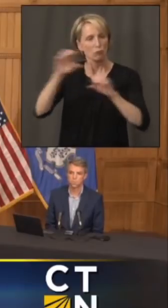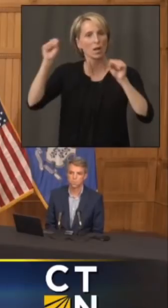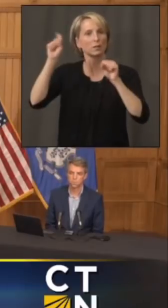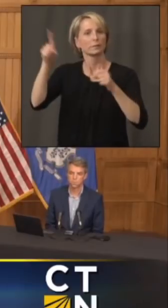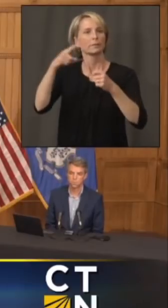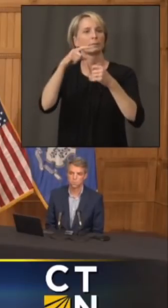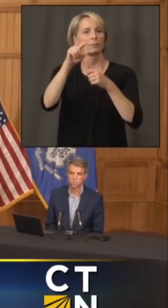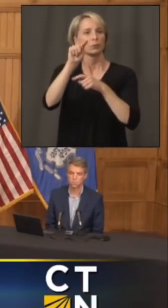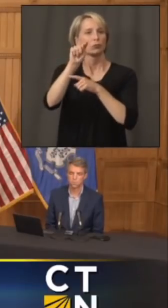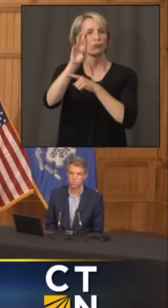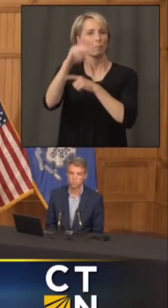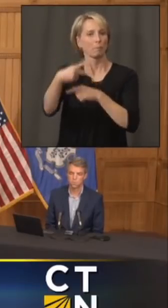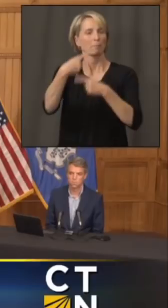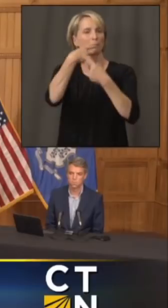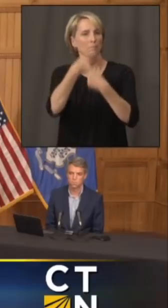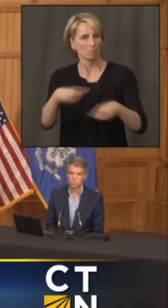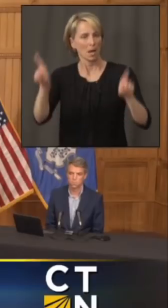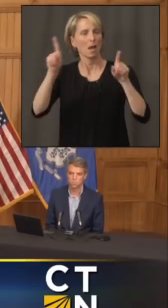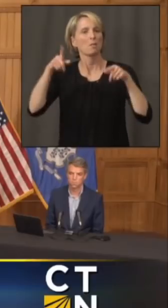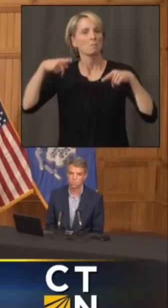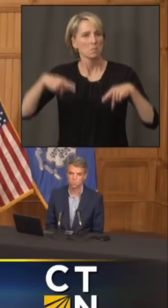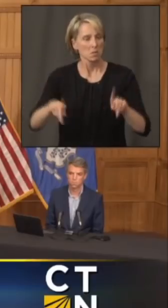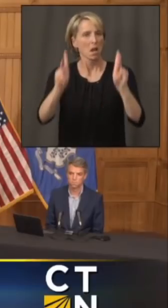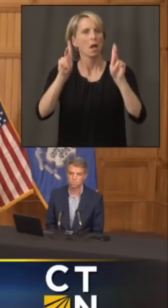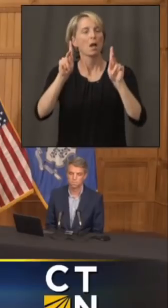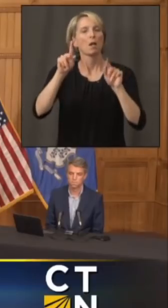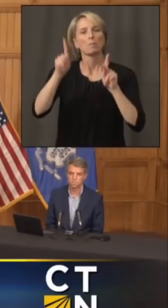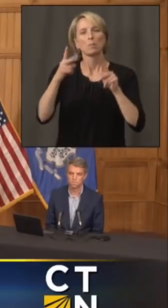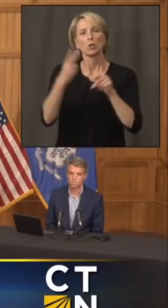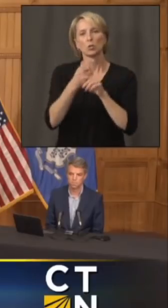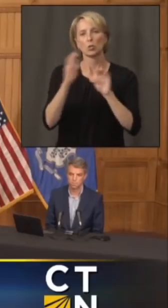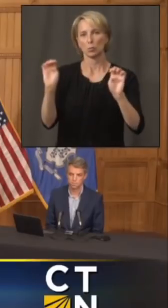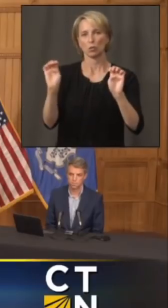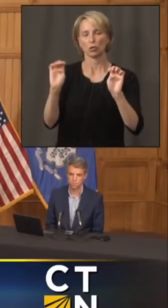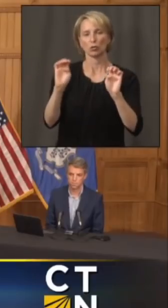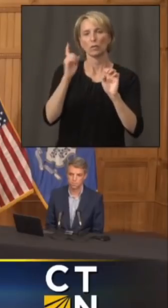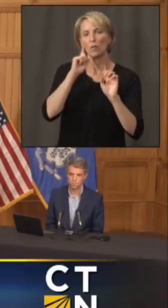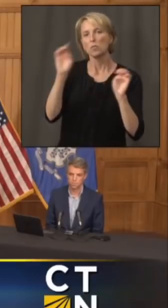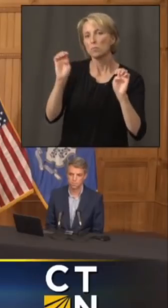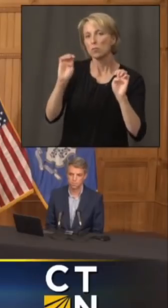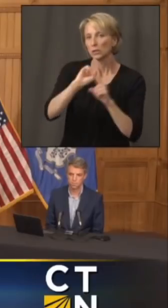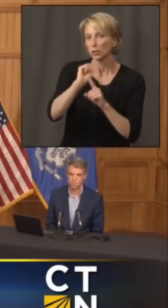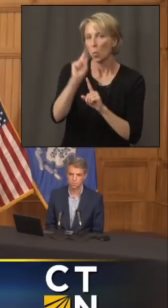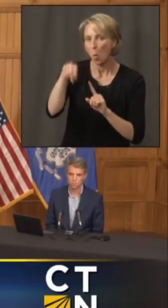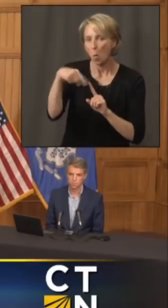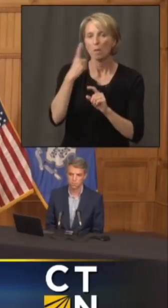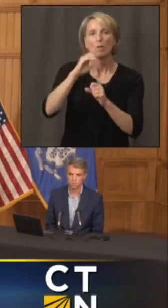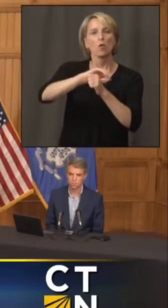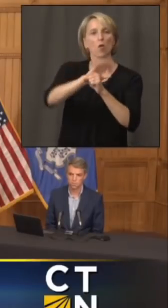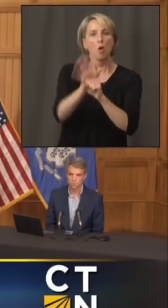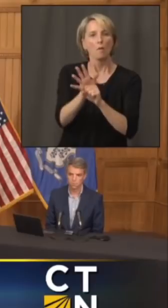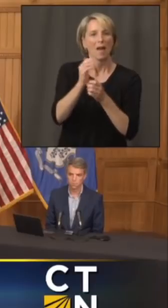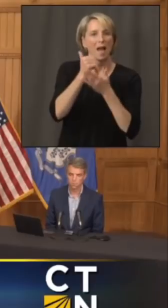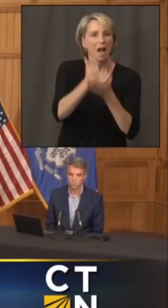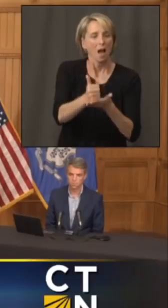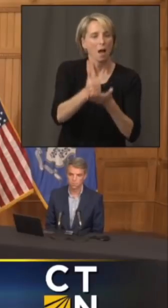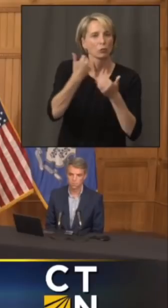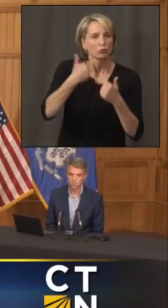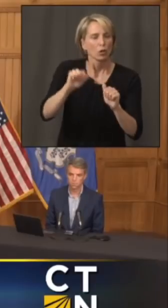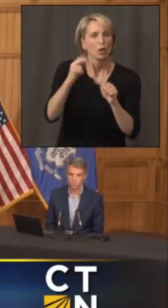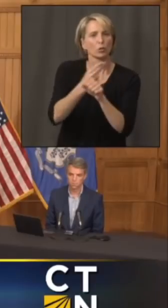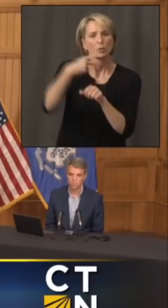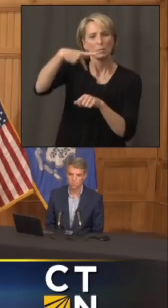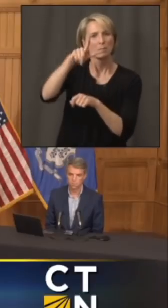therapy. Have you talked to any of the hospitals here in Connecticut today? Do you have any expectation that therapy, that treatment would